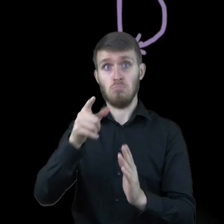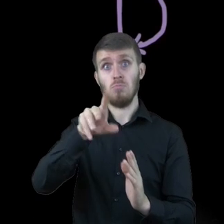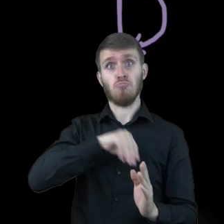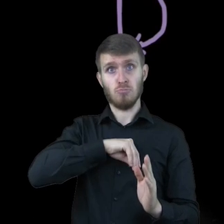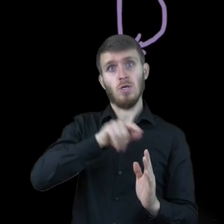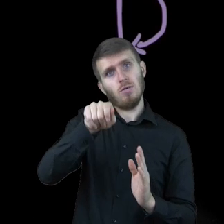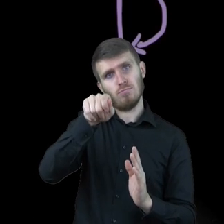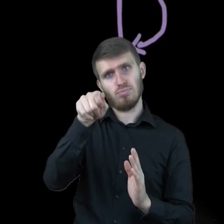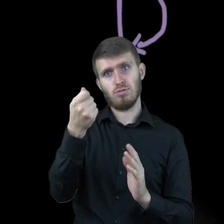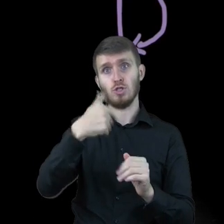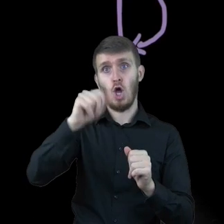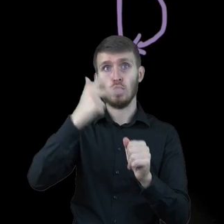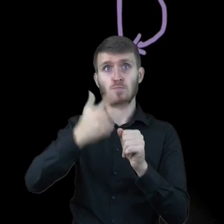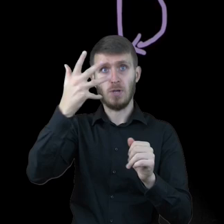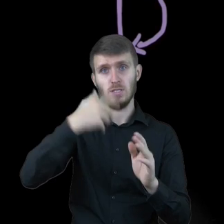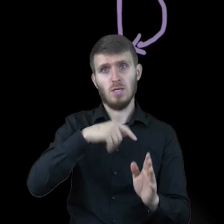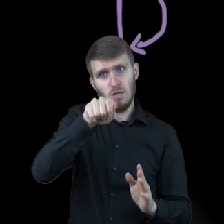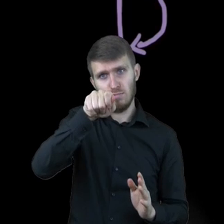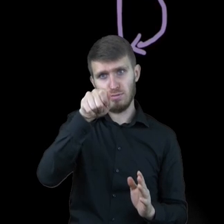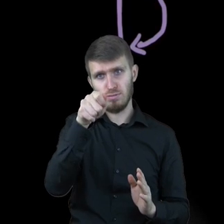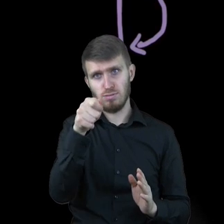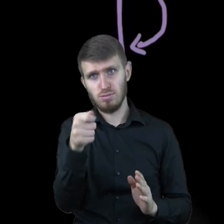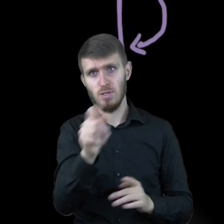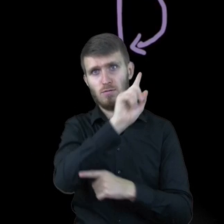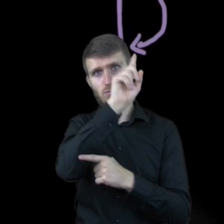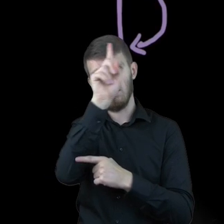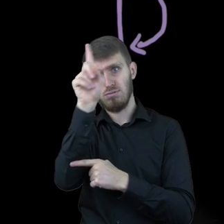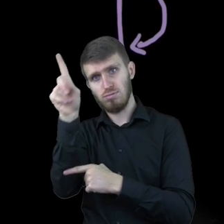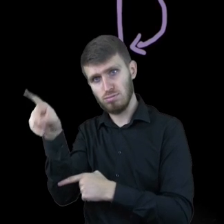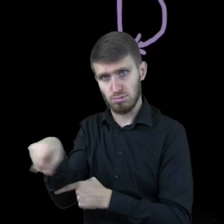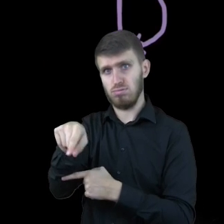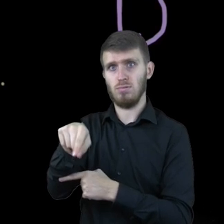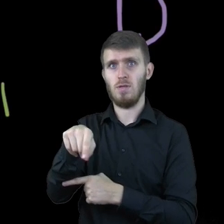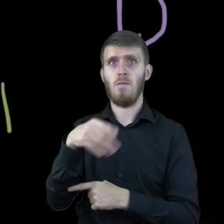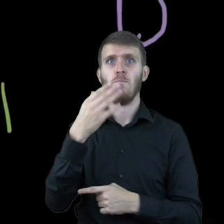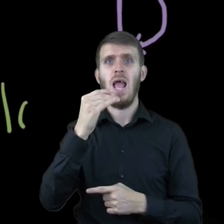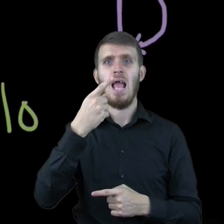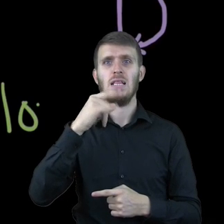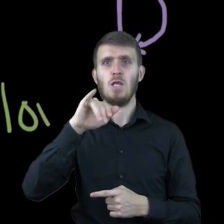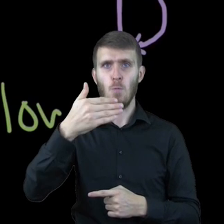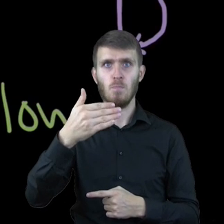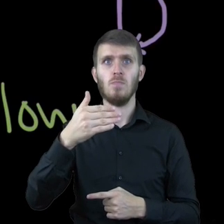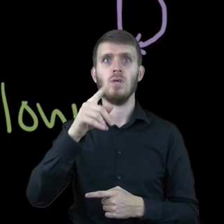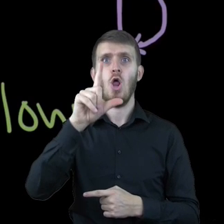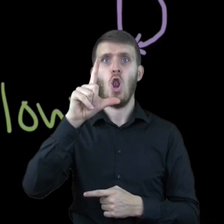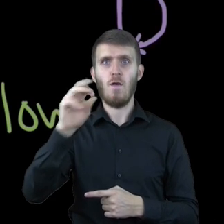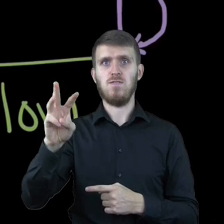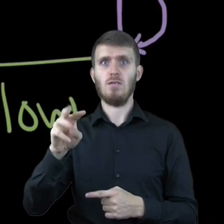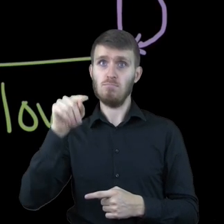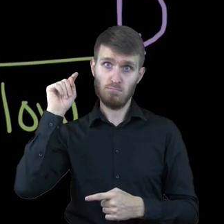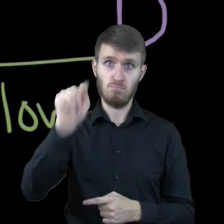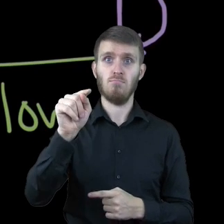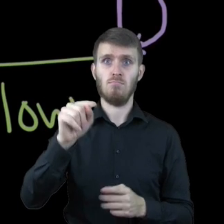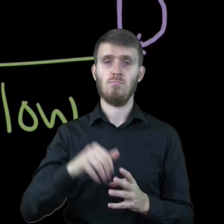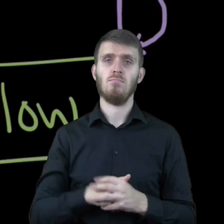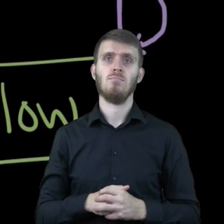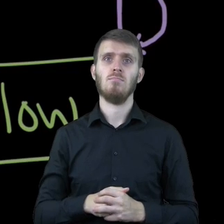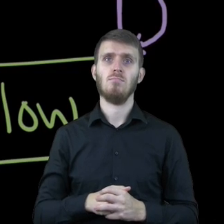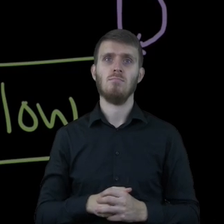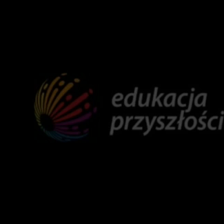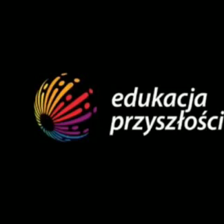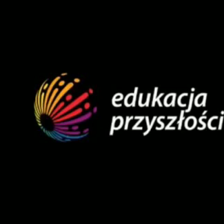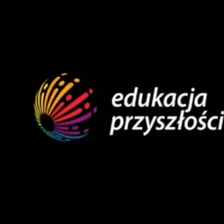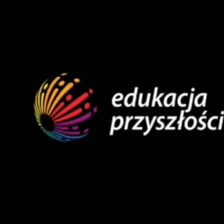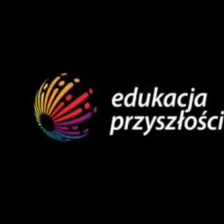we'll set our stove to medium, low. So. So. So.